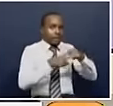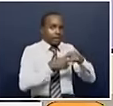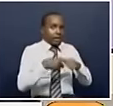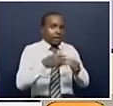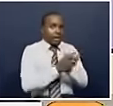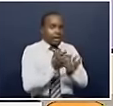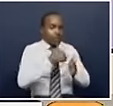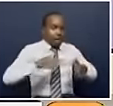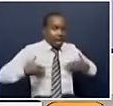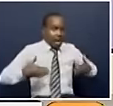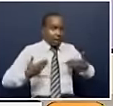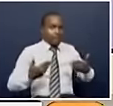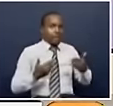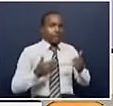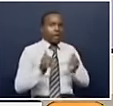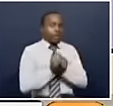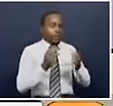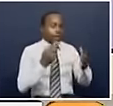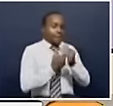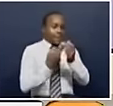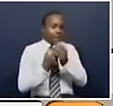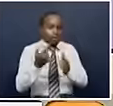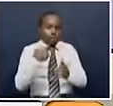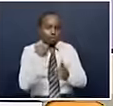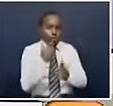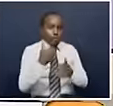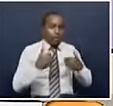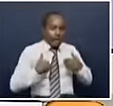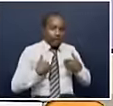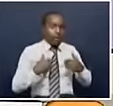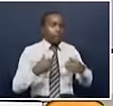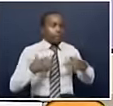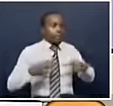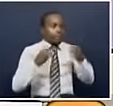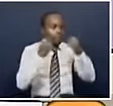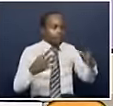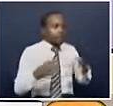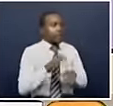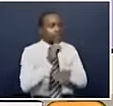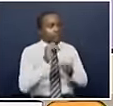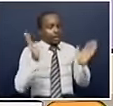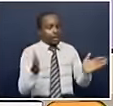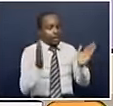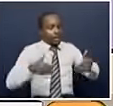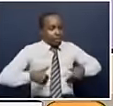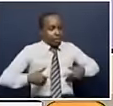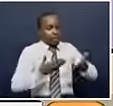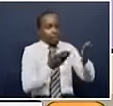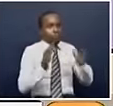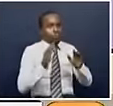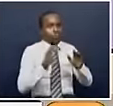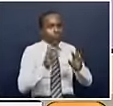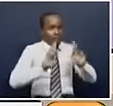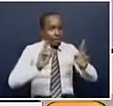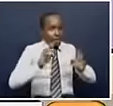that with the power of the partners that we have put together, we have big numbers. And so I would encourage the youth to be on the lookout.